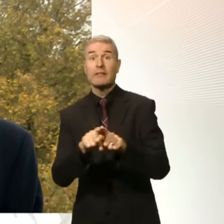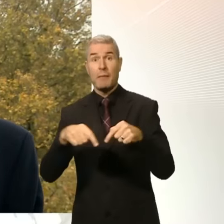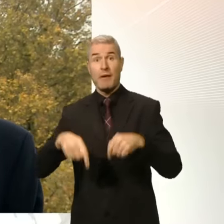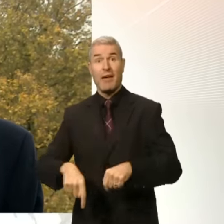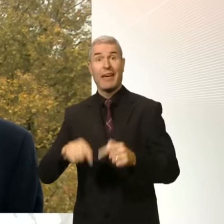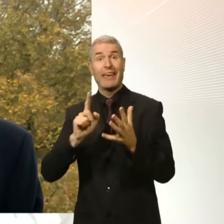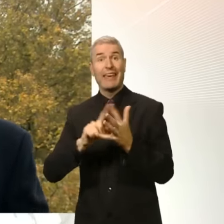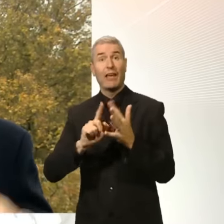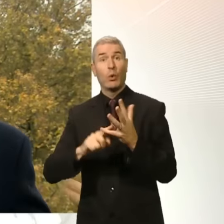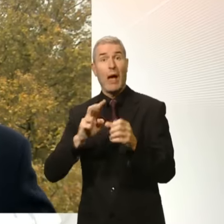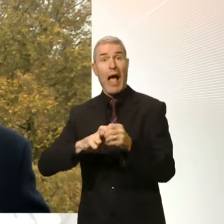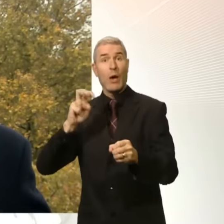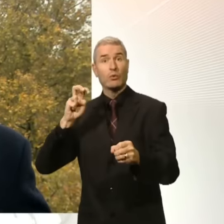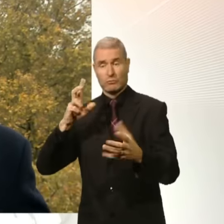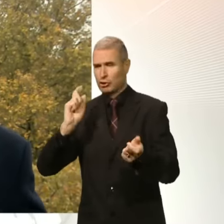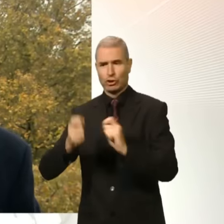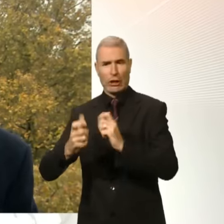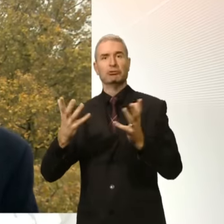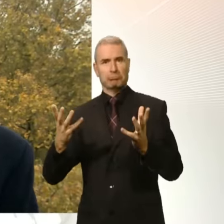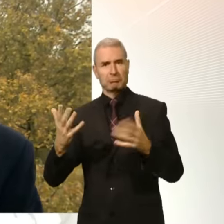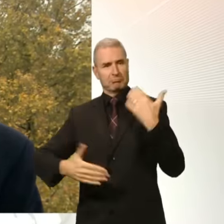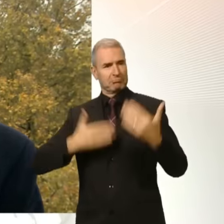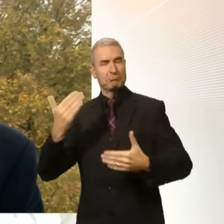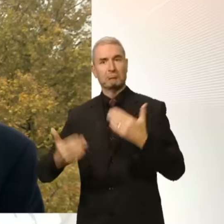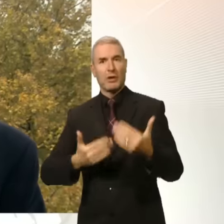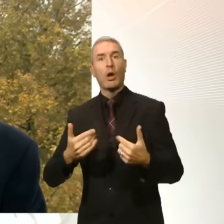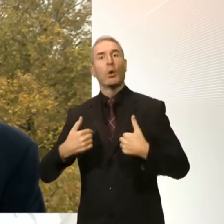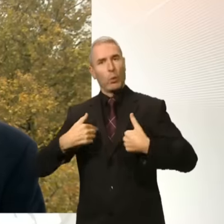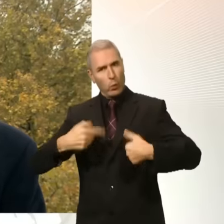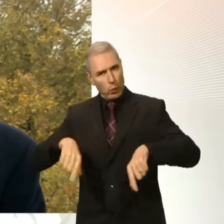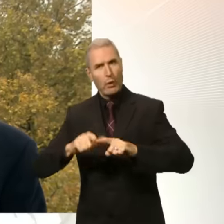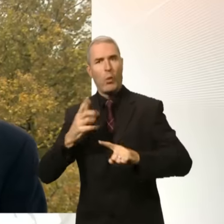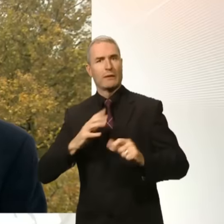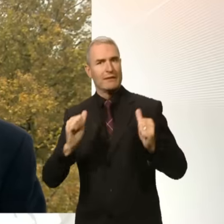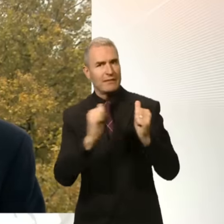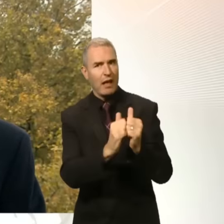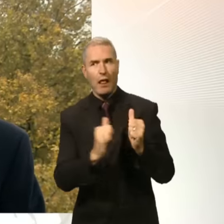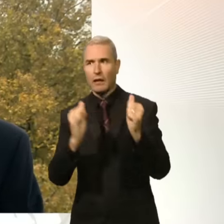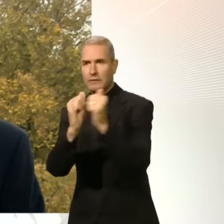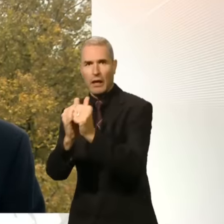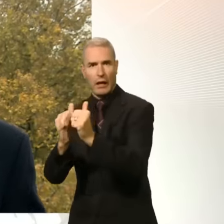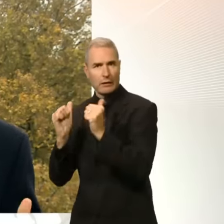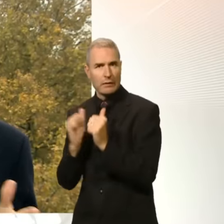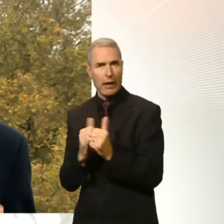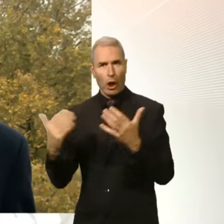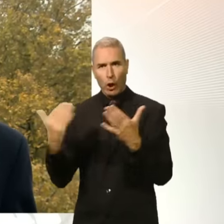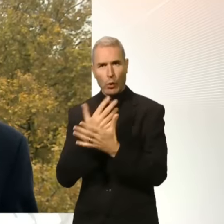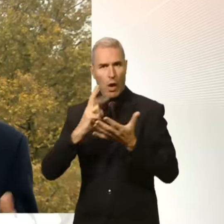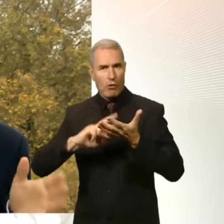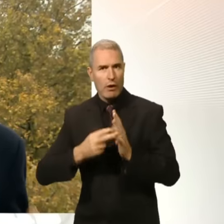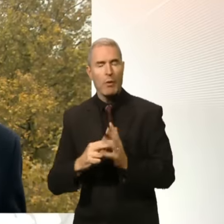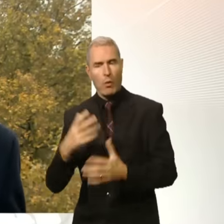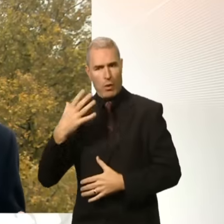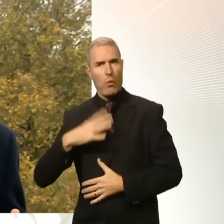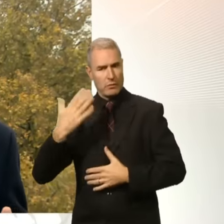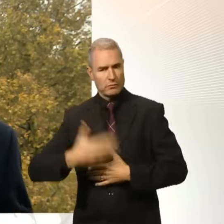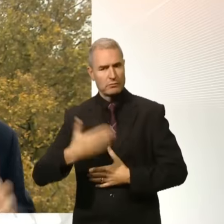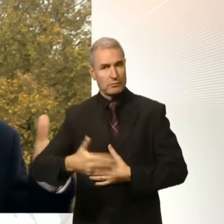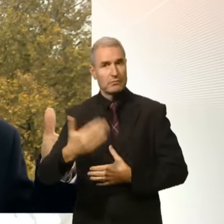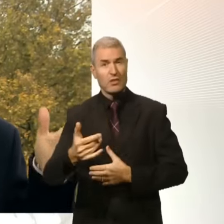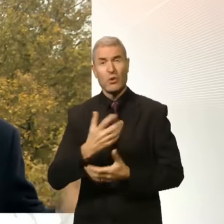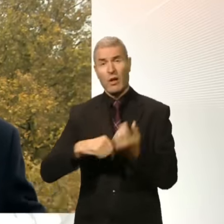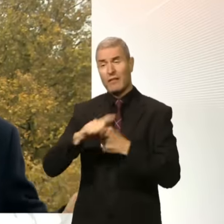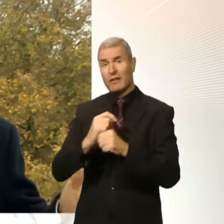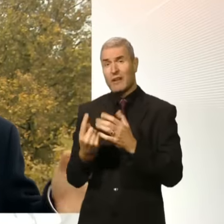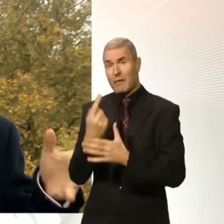is about change, that he's a deal maker when we want deals, we want new arrangements, and that many of the forces that